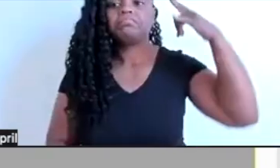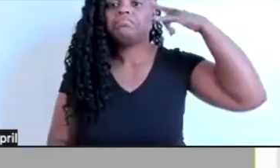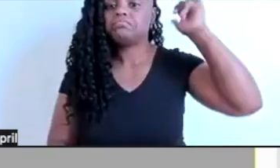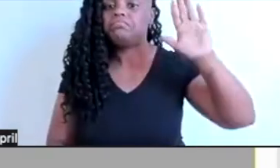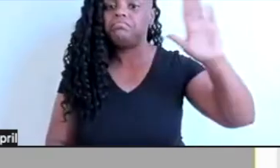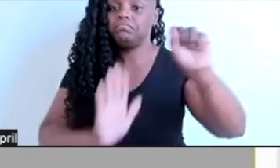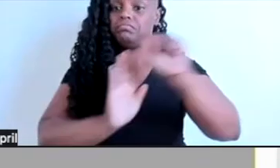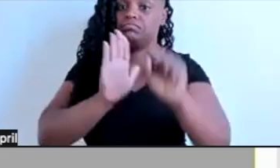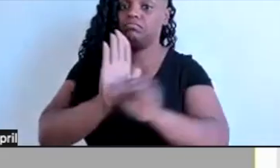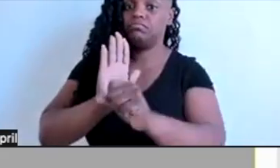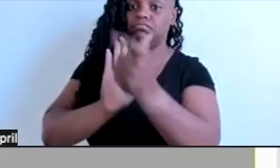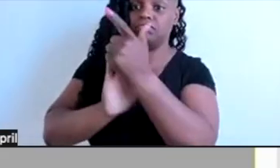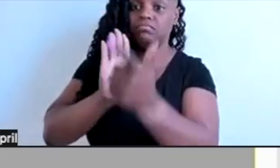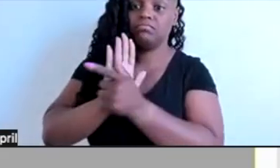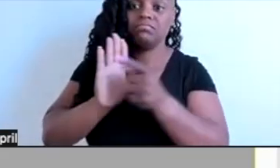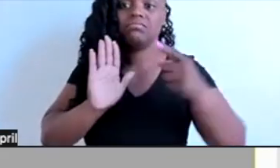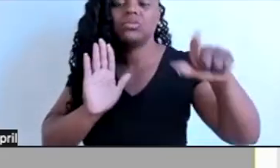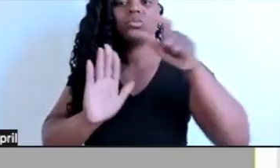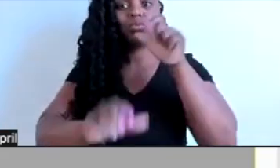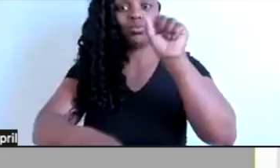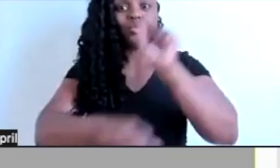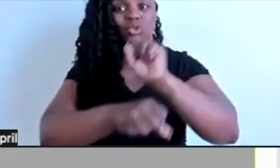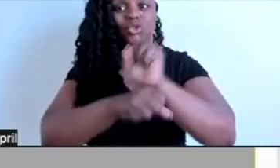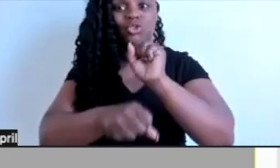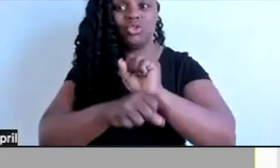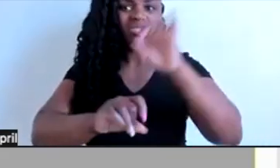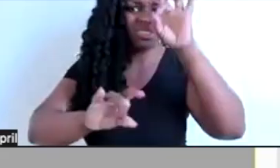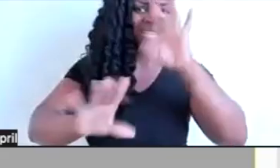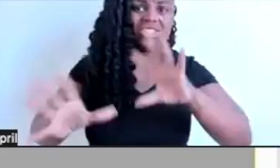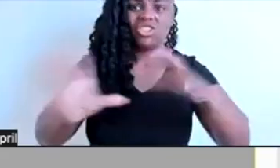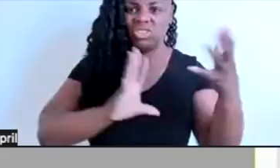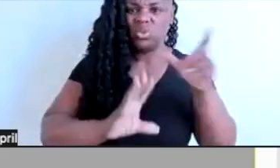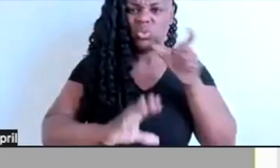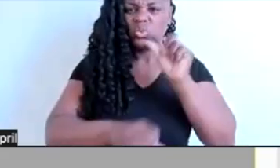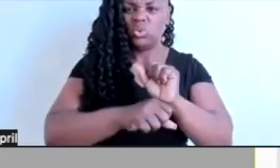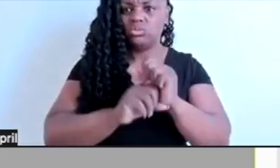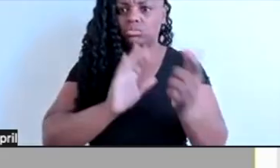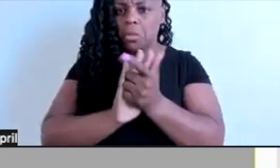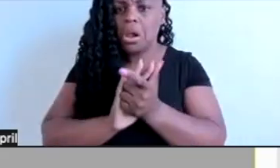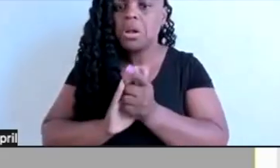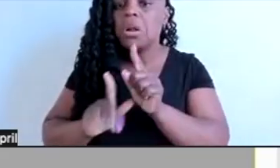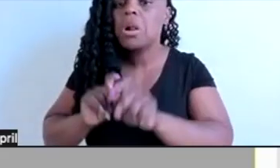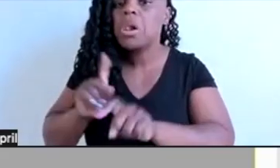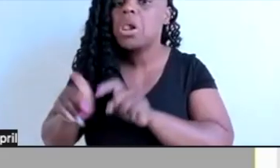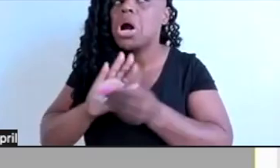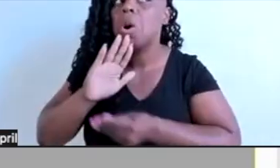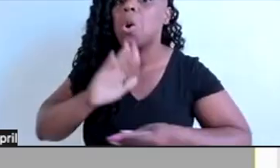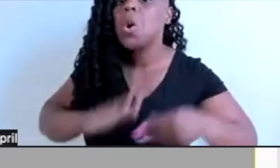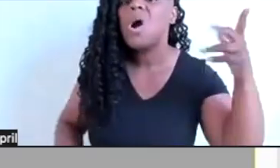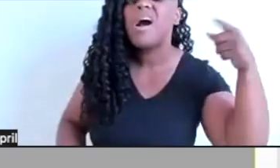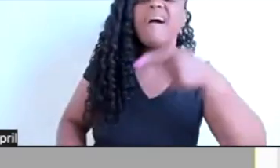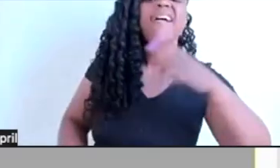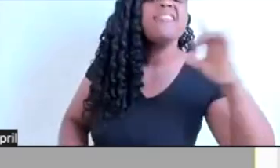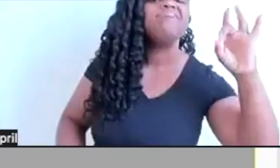for unnecessary documents or questions about an individual's immigration status. And accepting